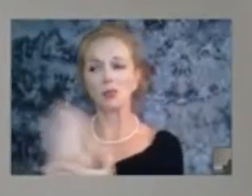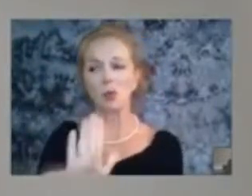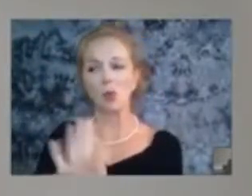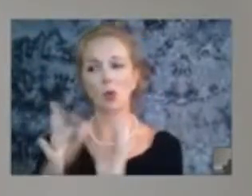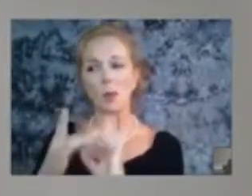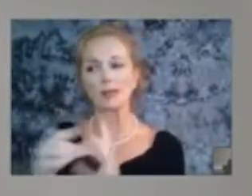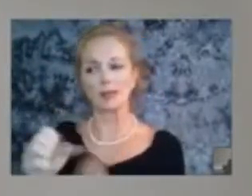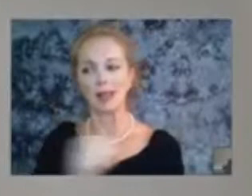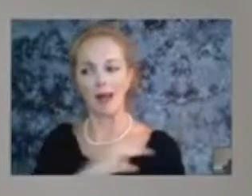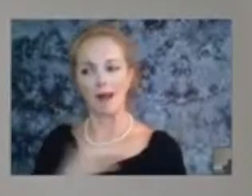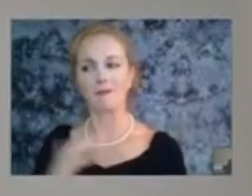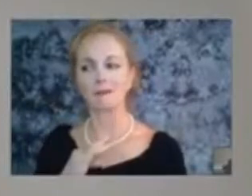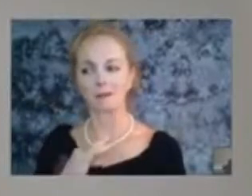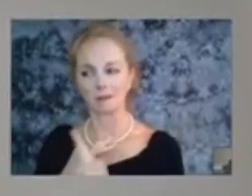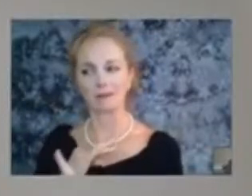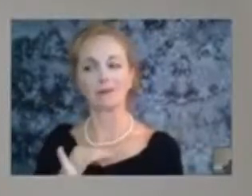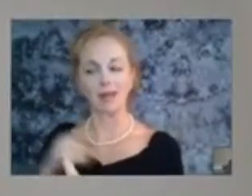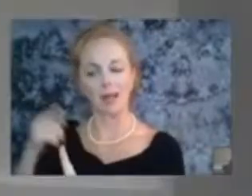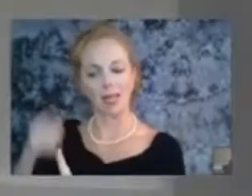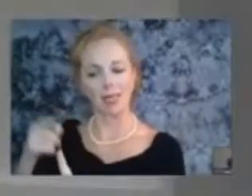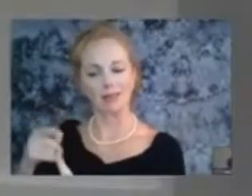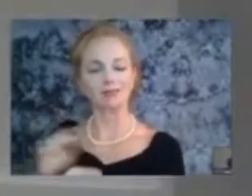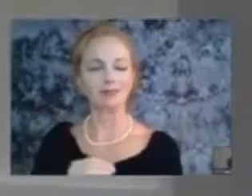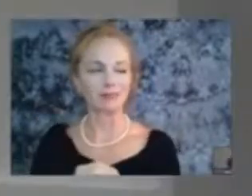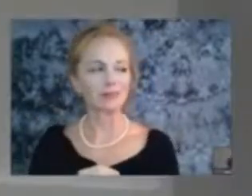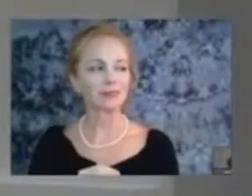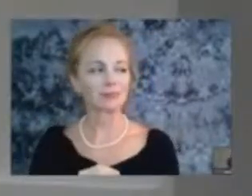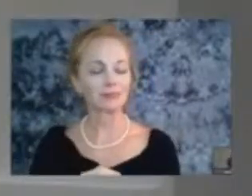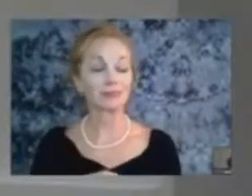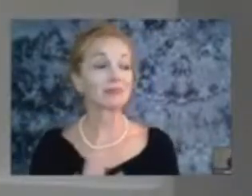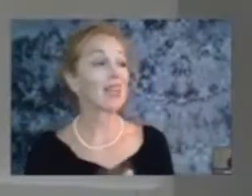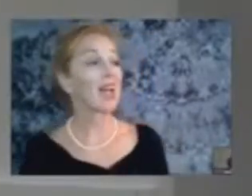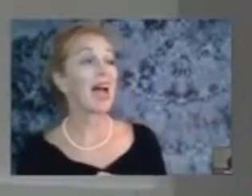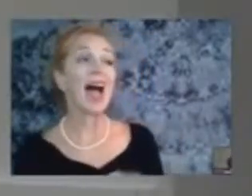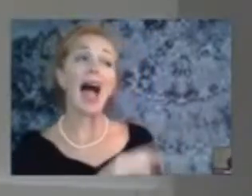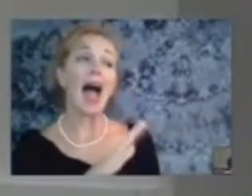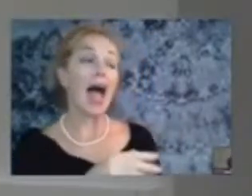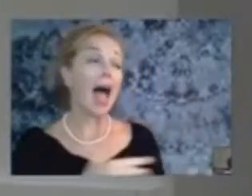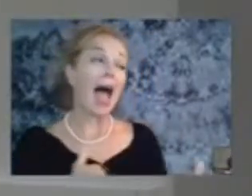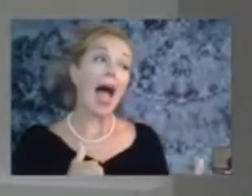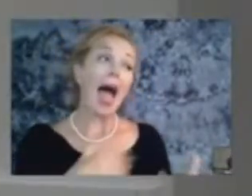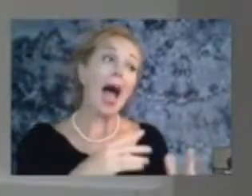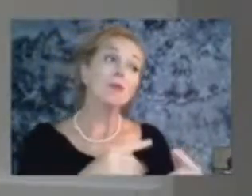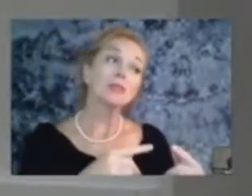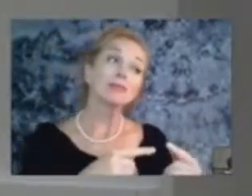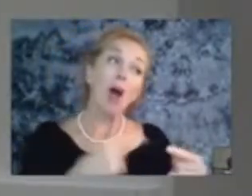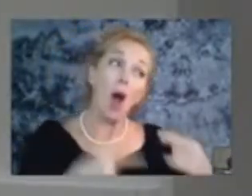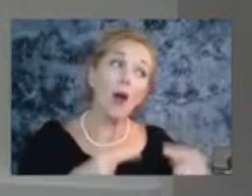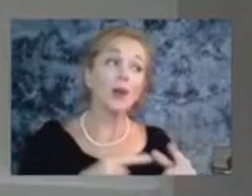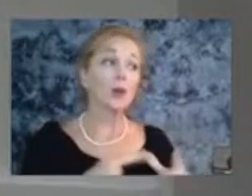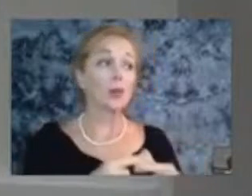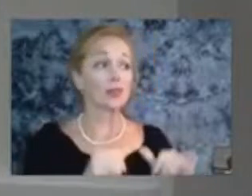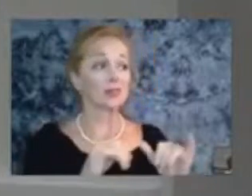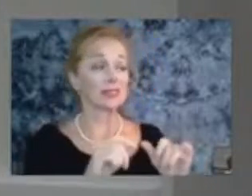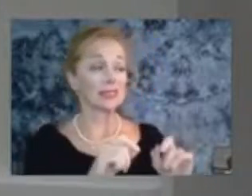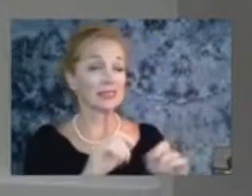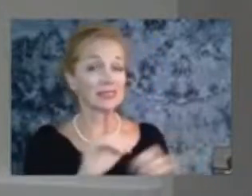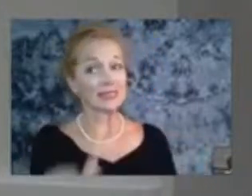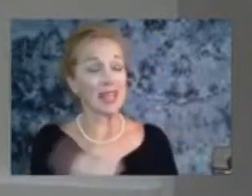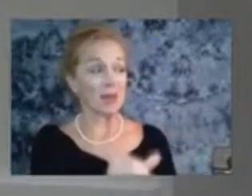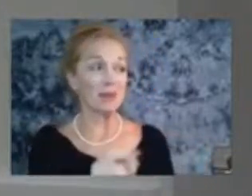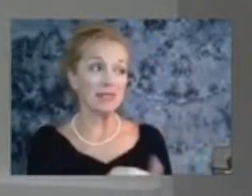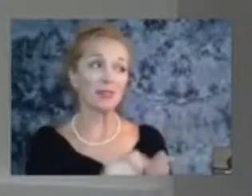staff. I would certainly argue that the exact same need exists for any of our staff, which is required to be on